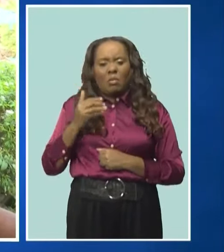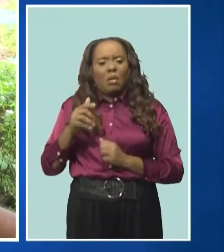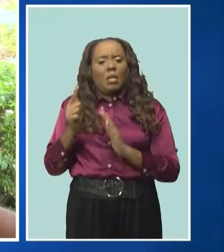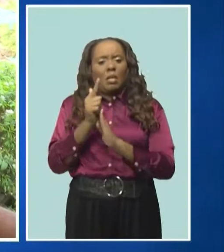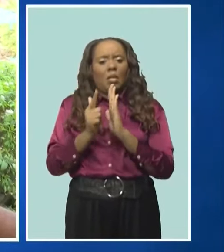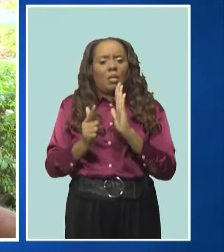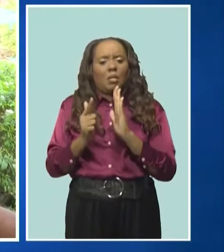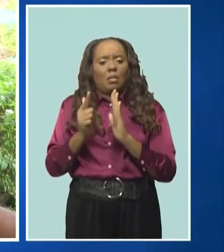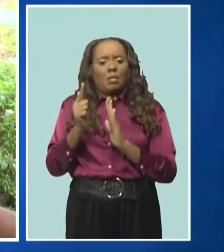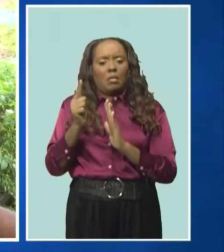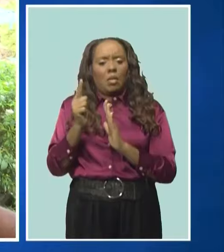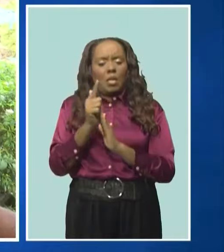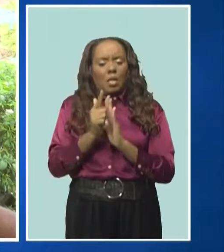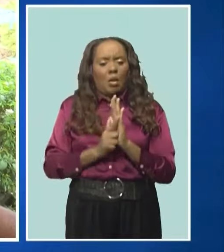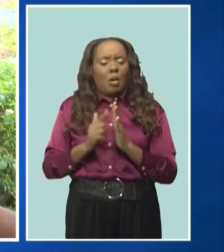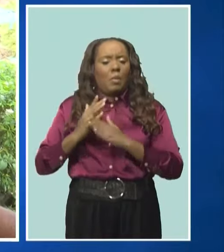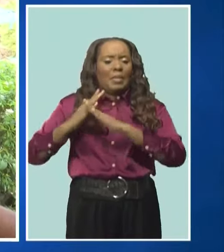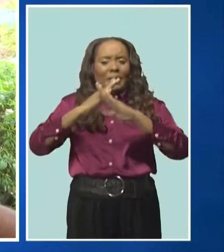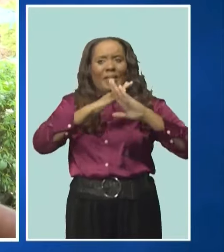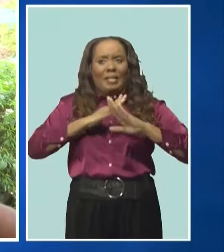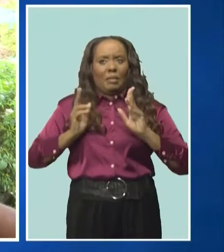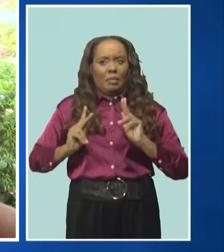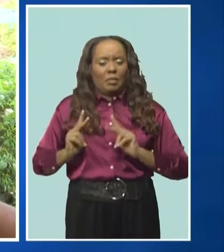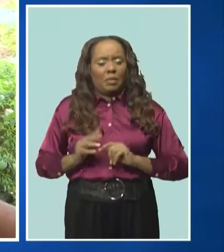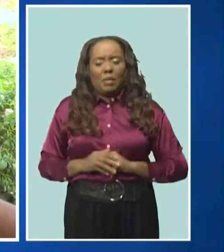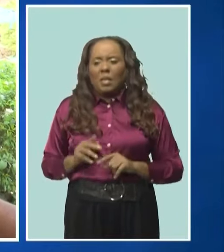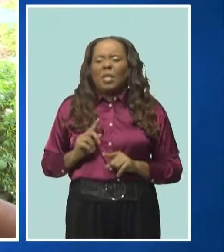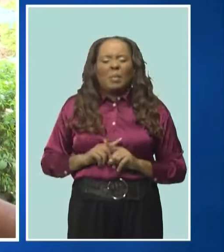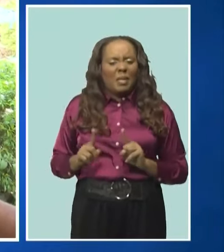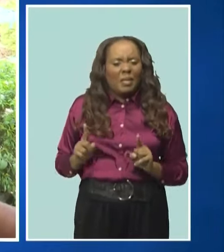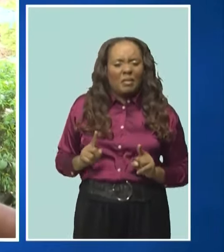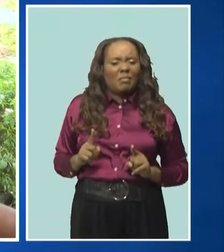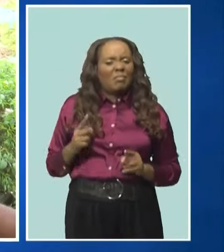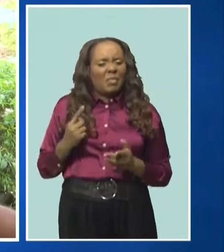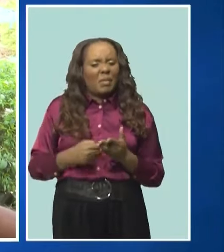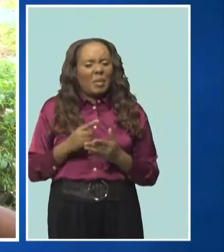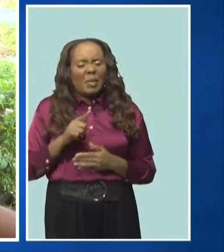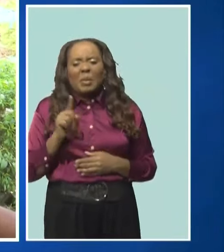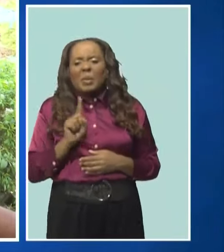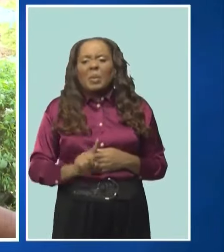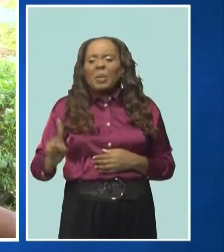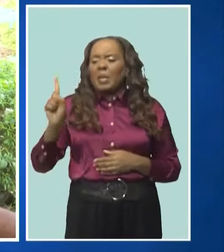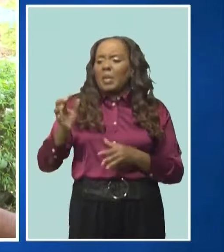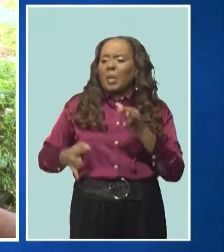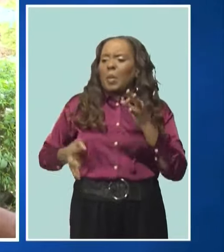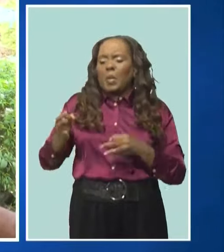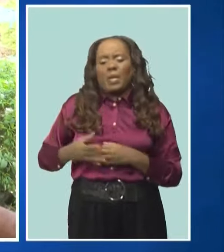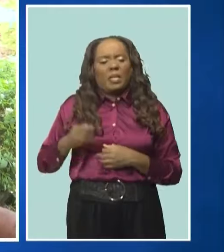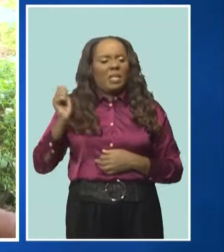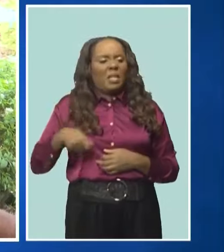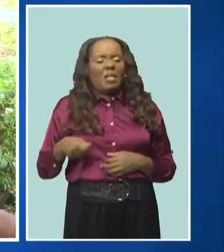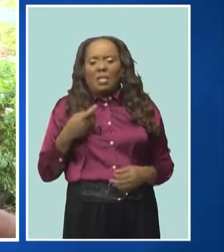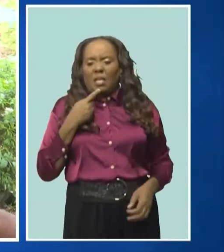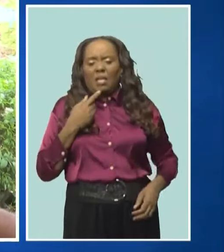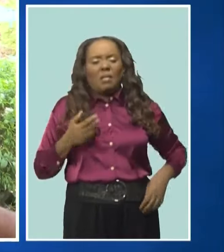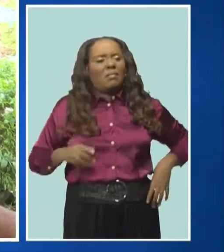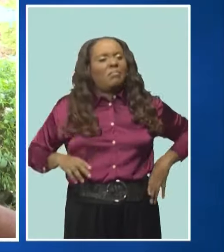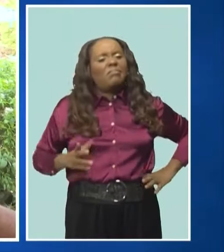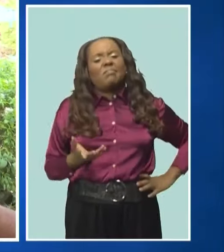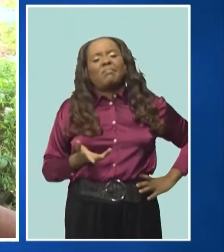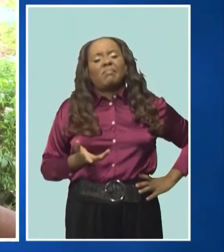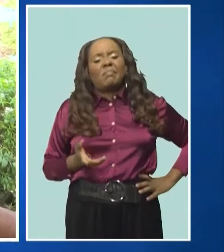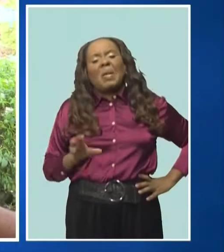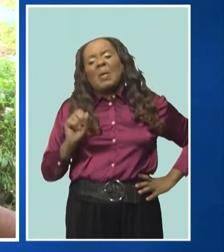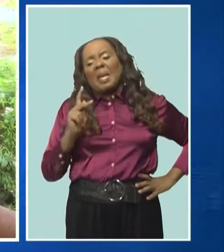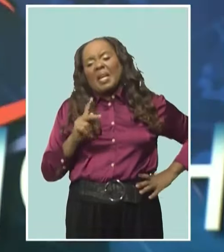law, we cannot have a situation where magistrates now go easy on these thieves when they come on people's property and take it